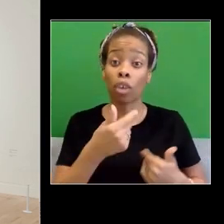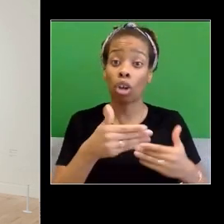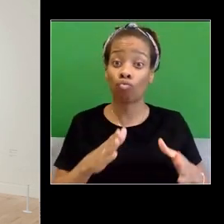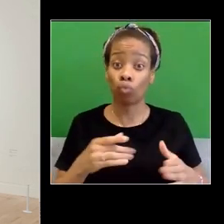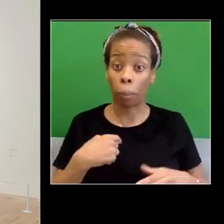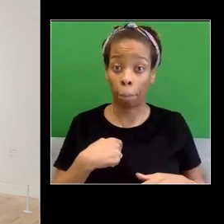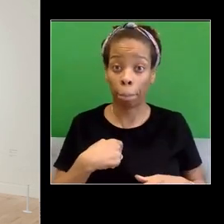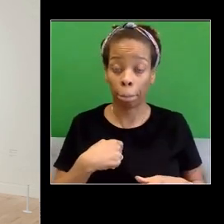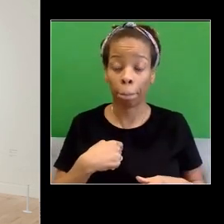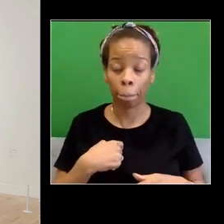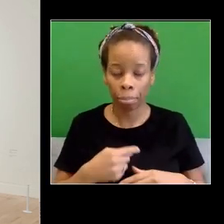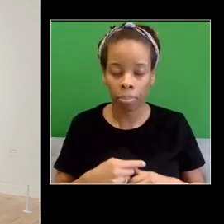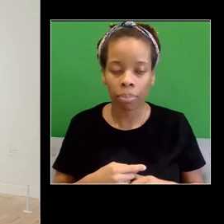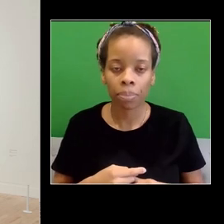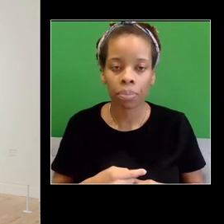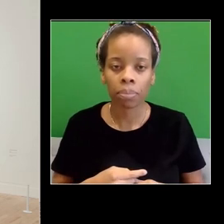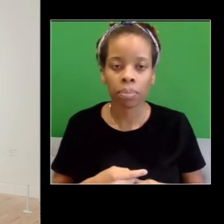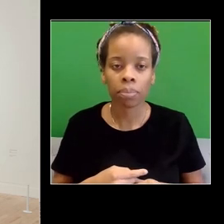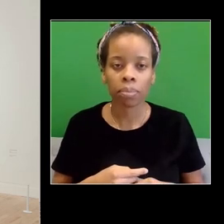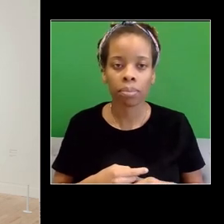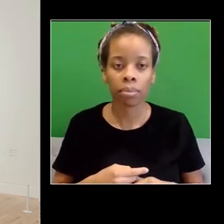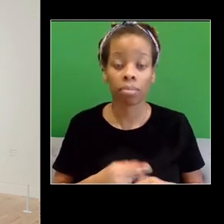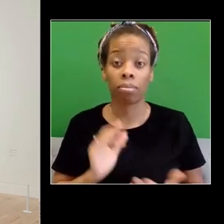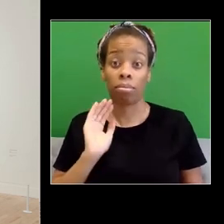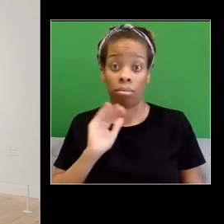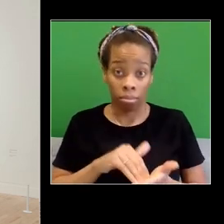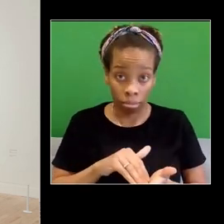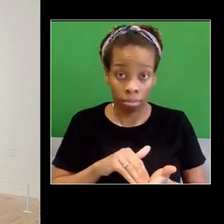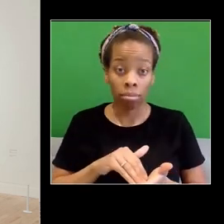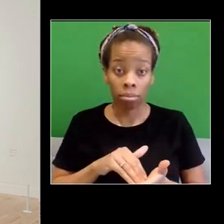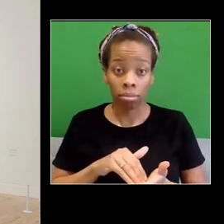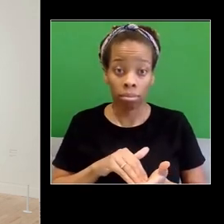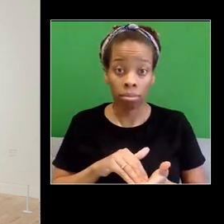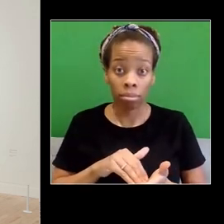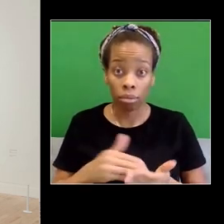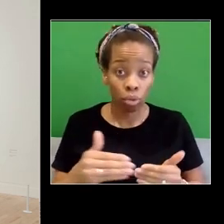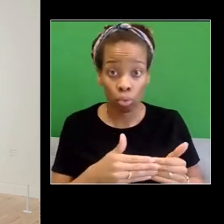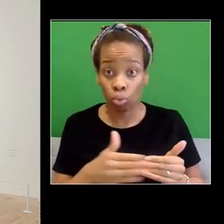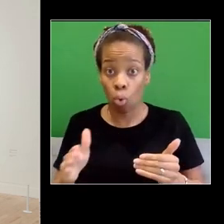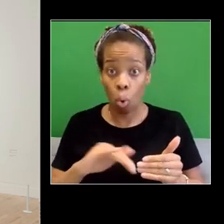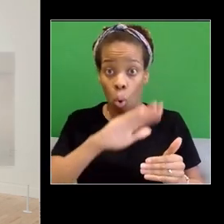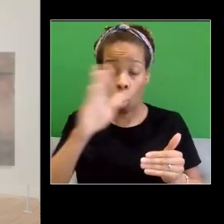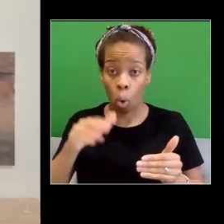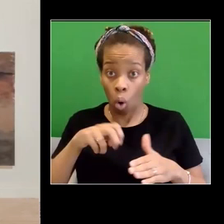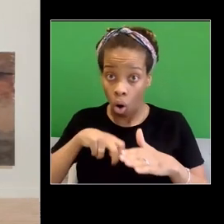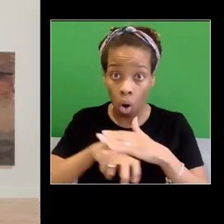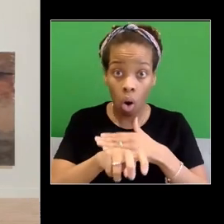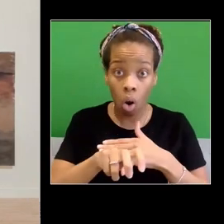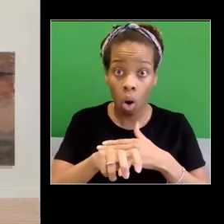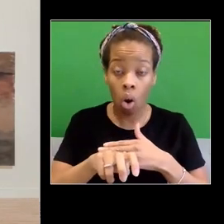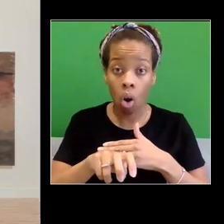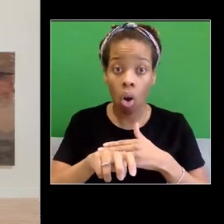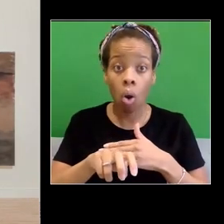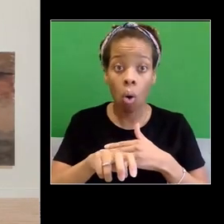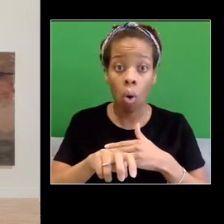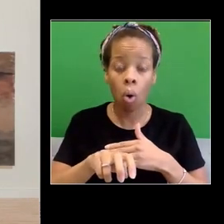and having the first thing you see through that doorway and thinking about the shape of that doorway and this and